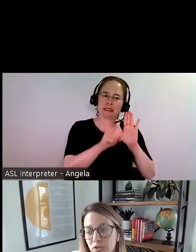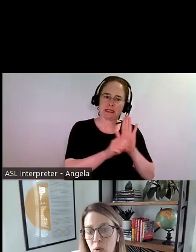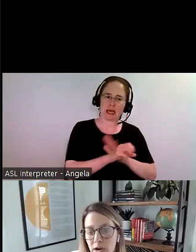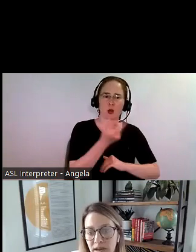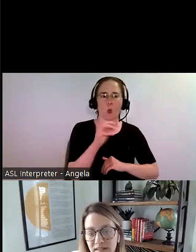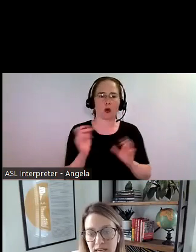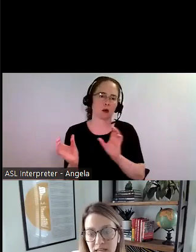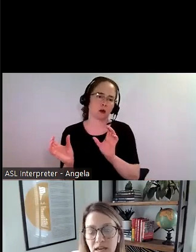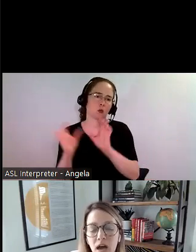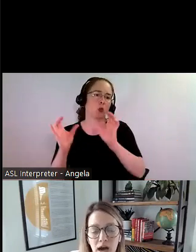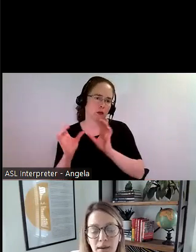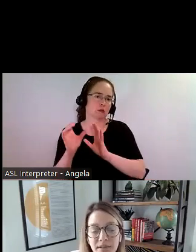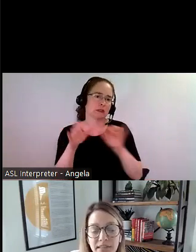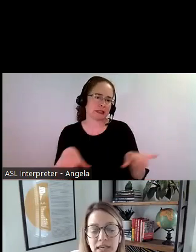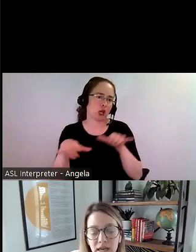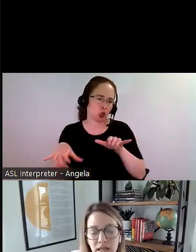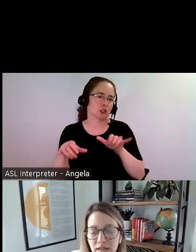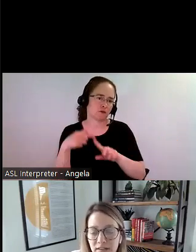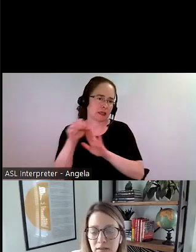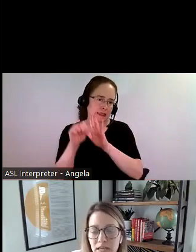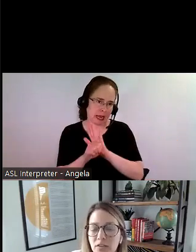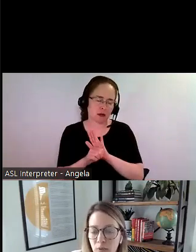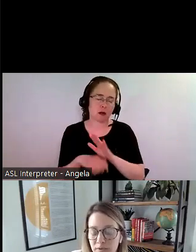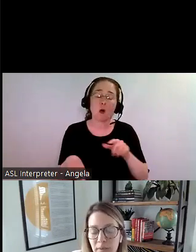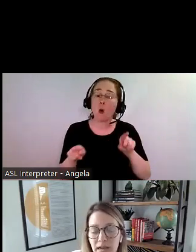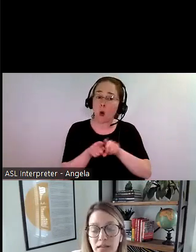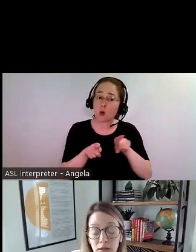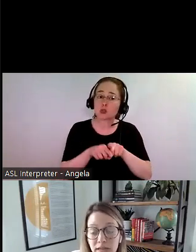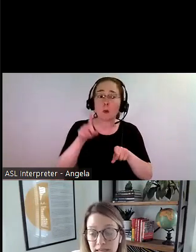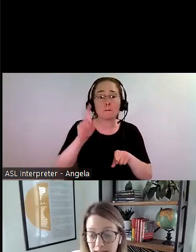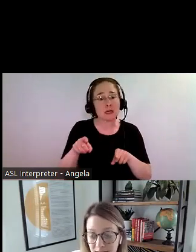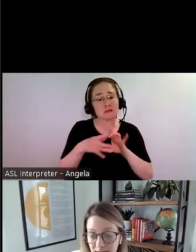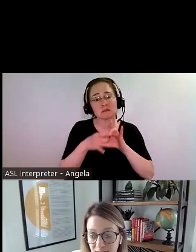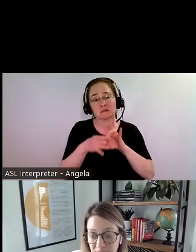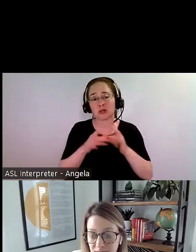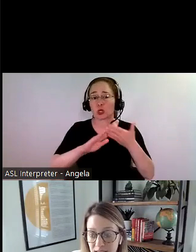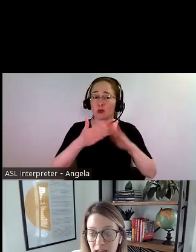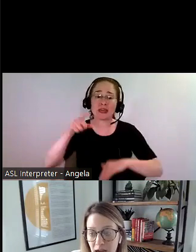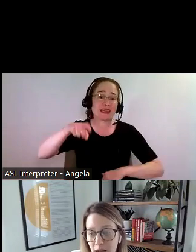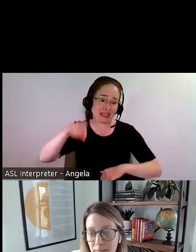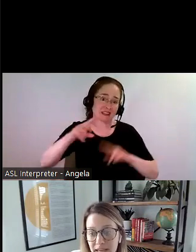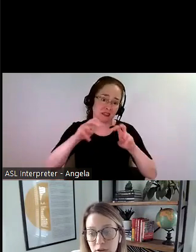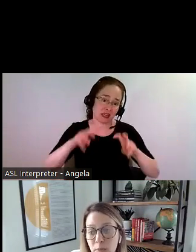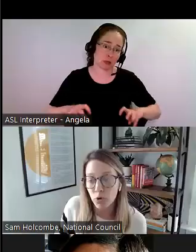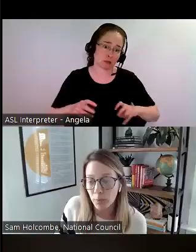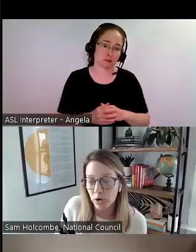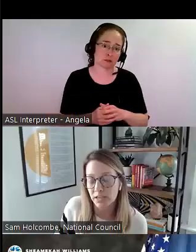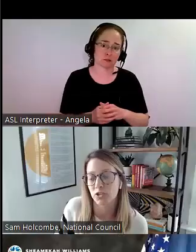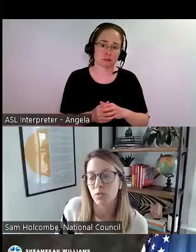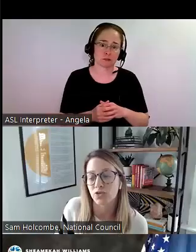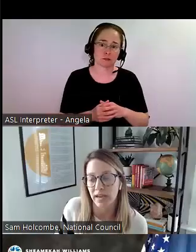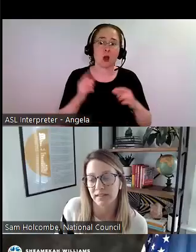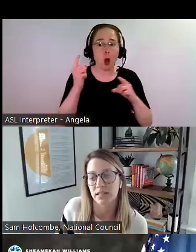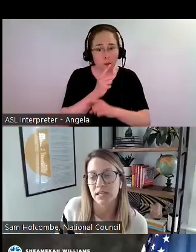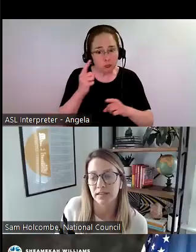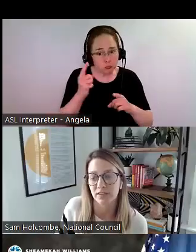accreditation standards required by the state. But then again, it needs to be informed by the community needs assessment and